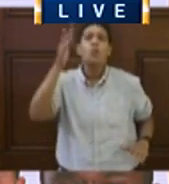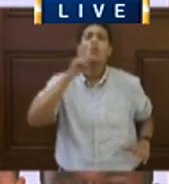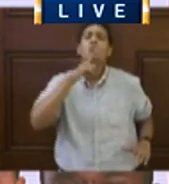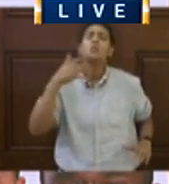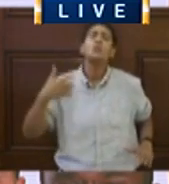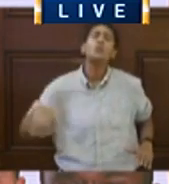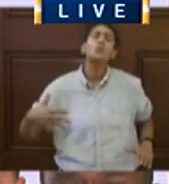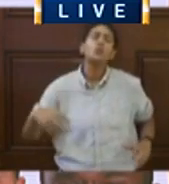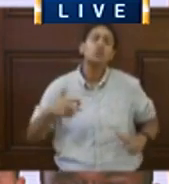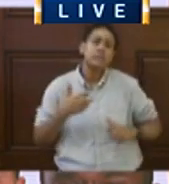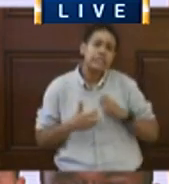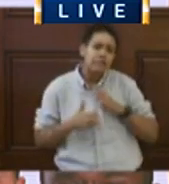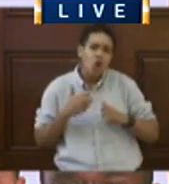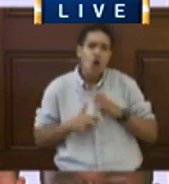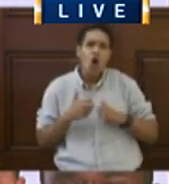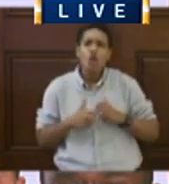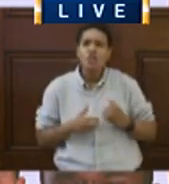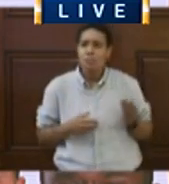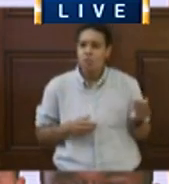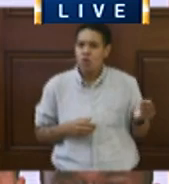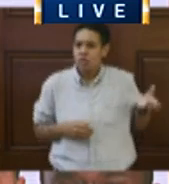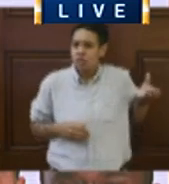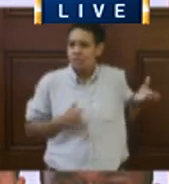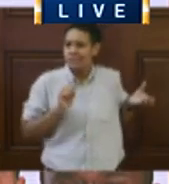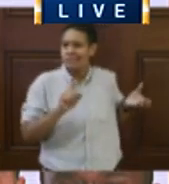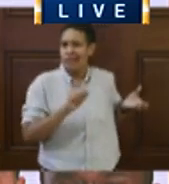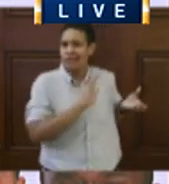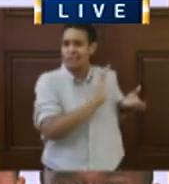to take up taxpayers' resources, which are